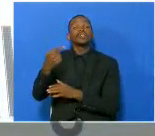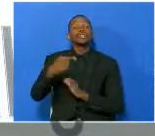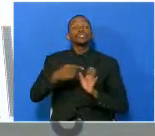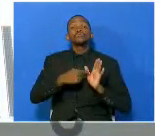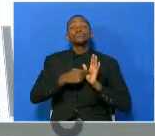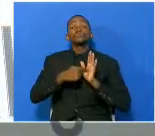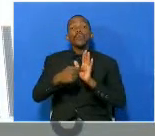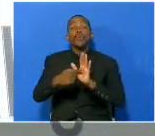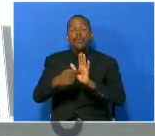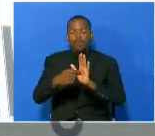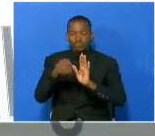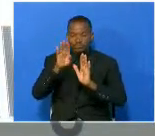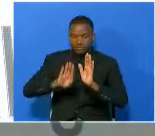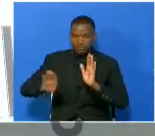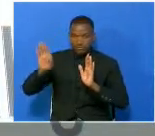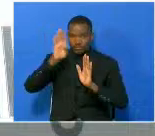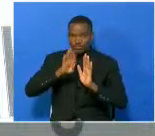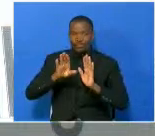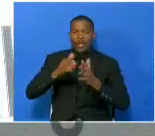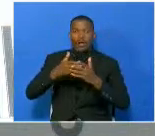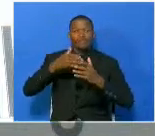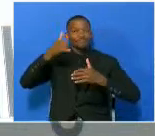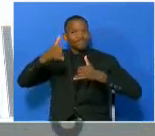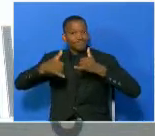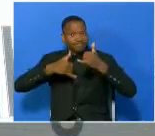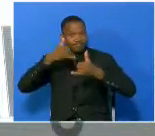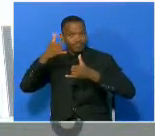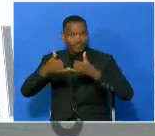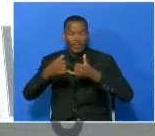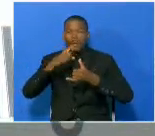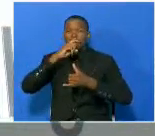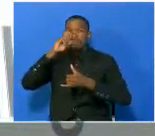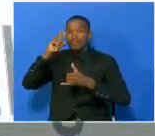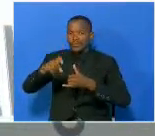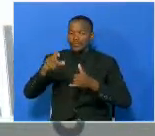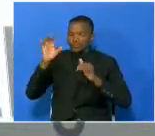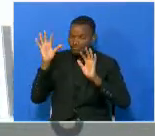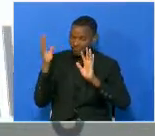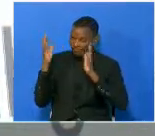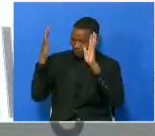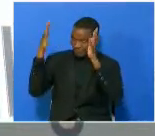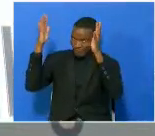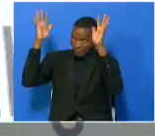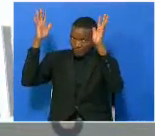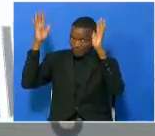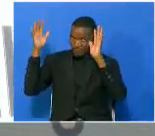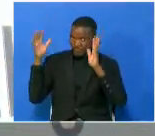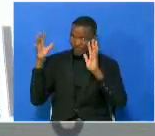in Team Botswana's performance. A round of applause for our team.